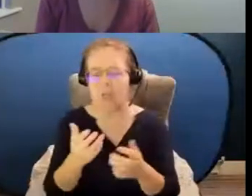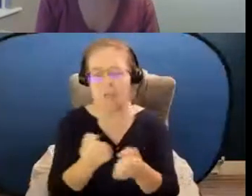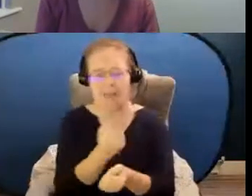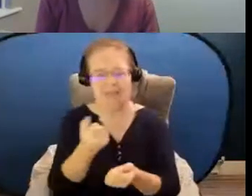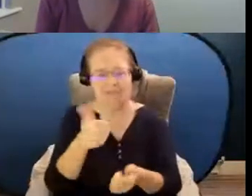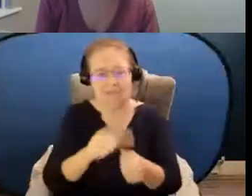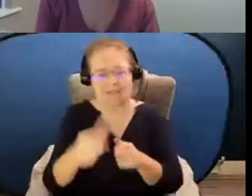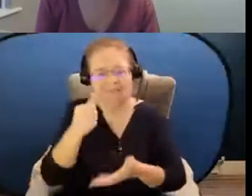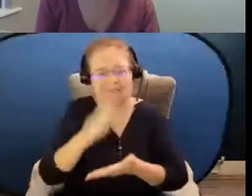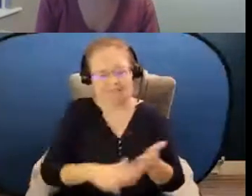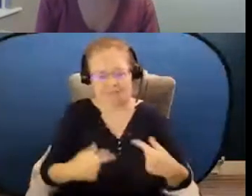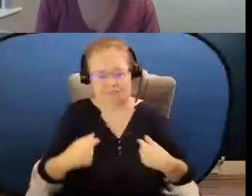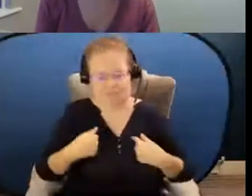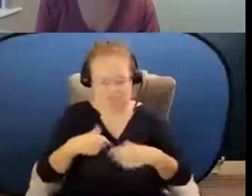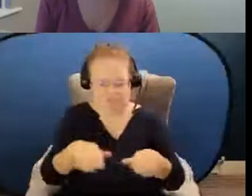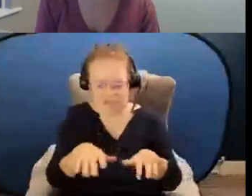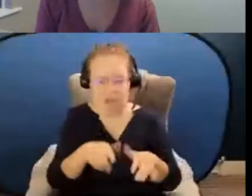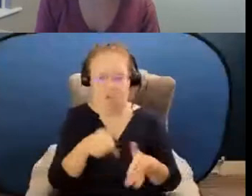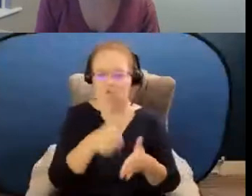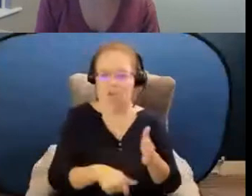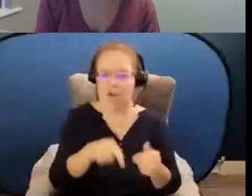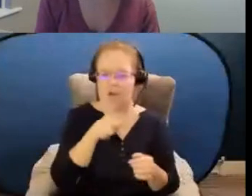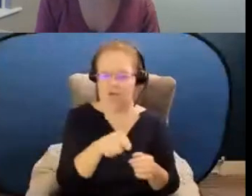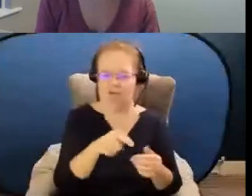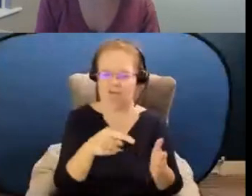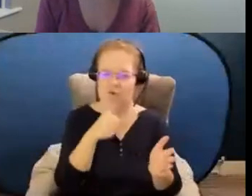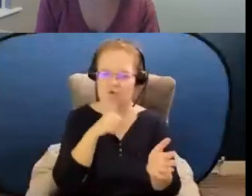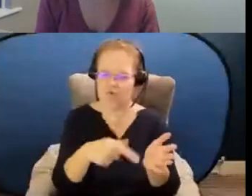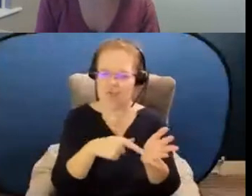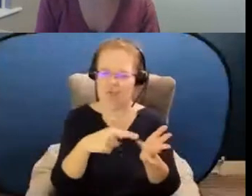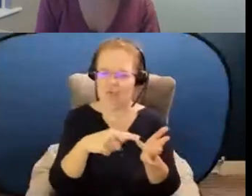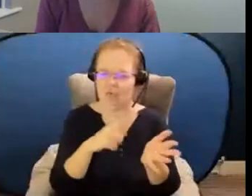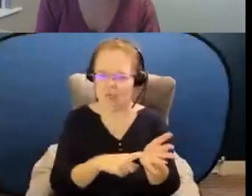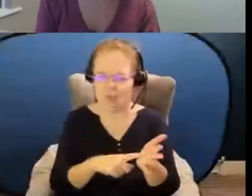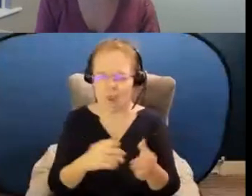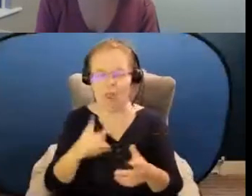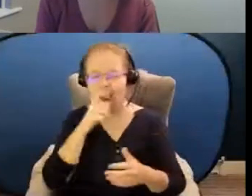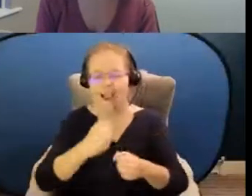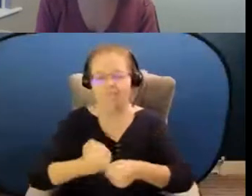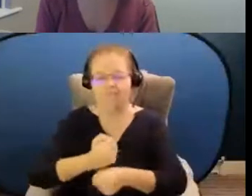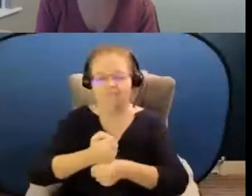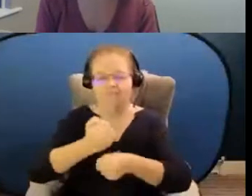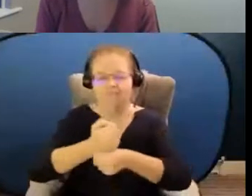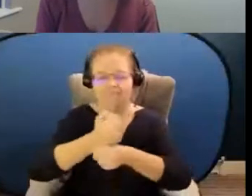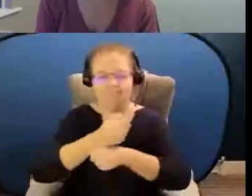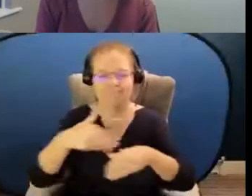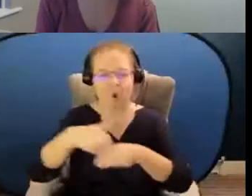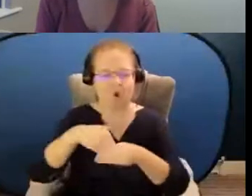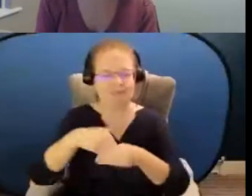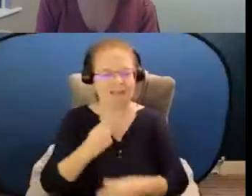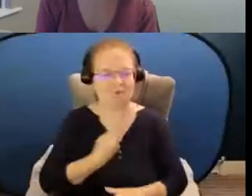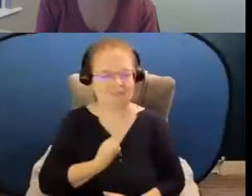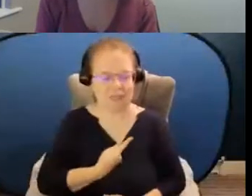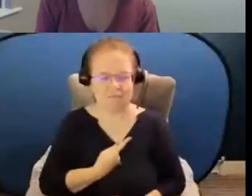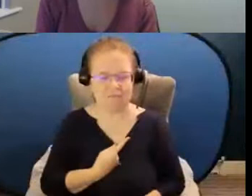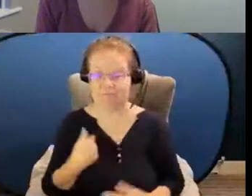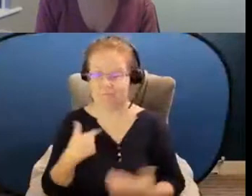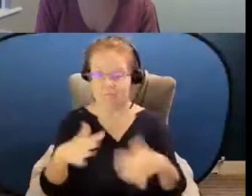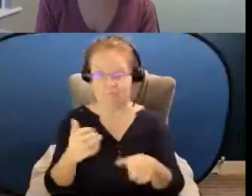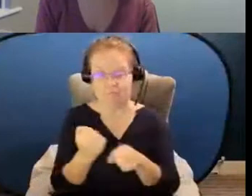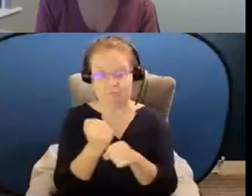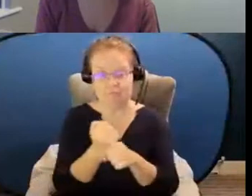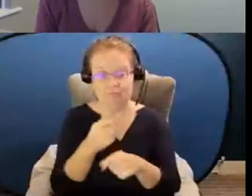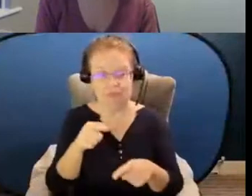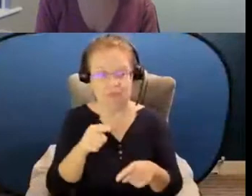be. So you have that as a starting point in your tool to then start building content yourself. And we have actually made